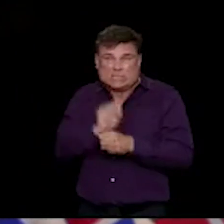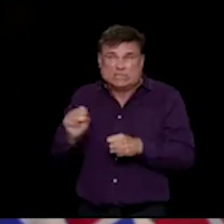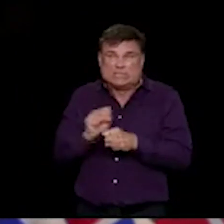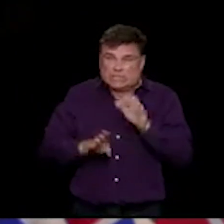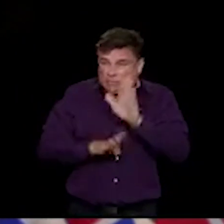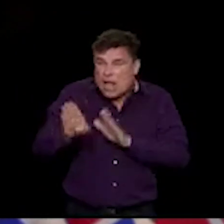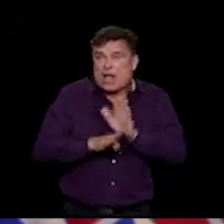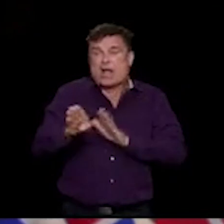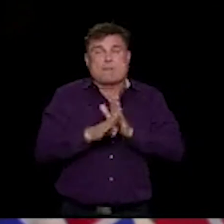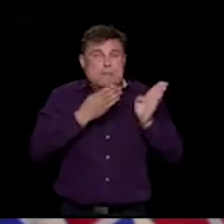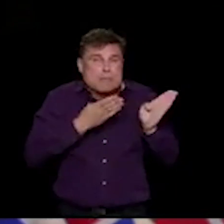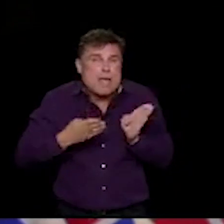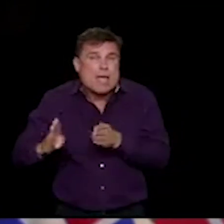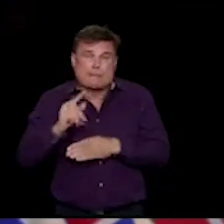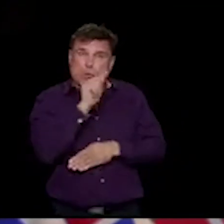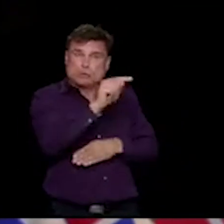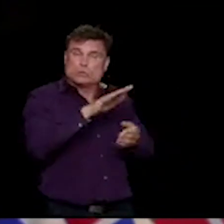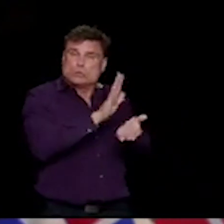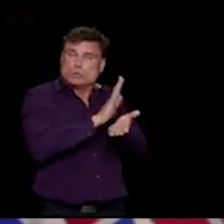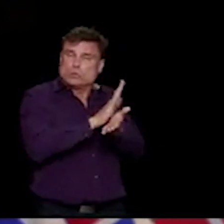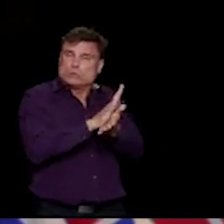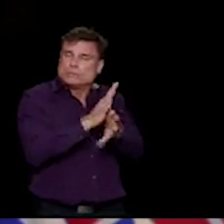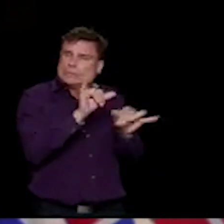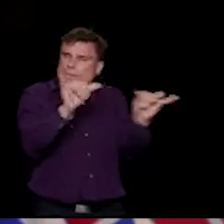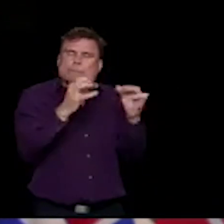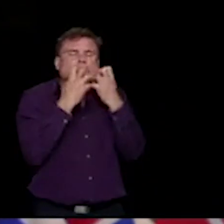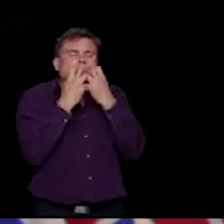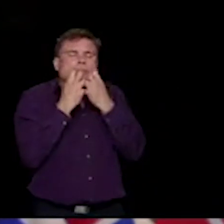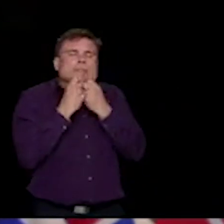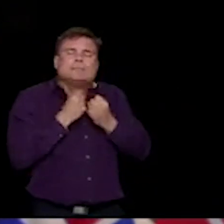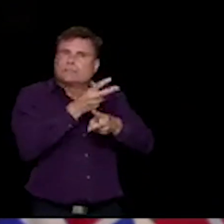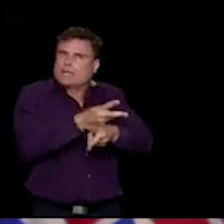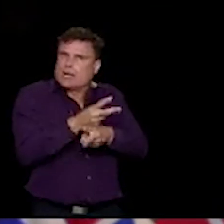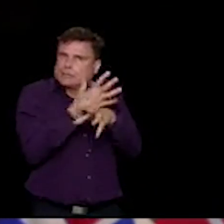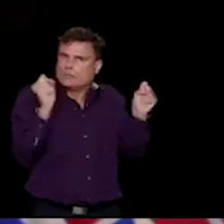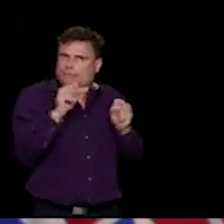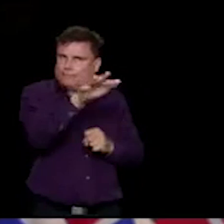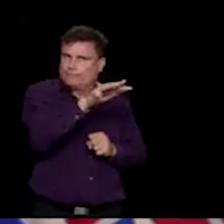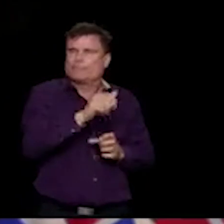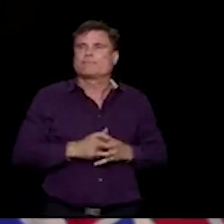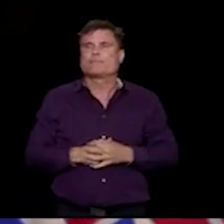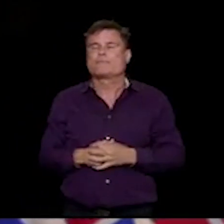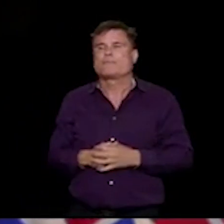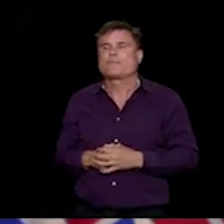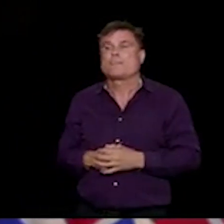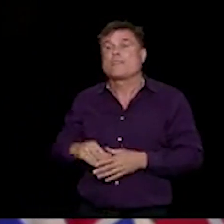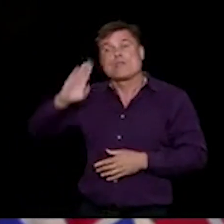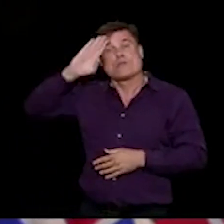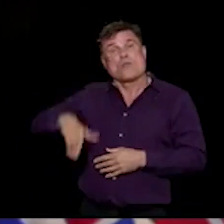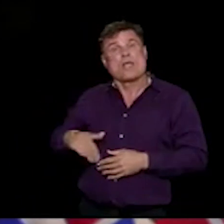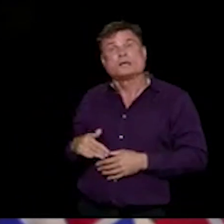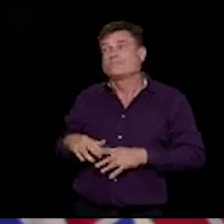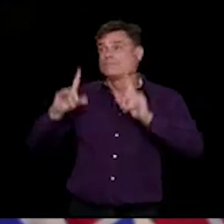say, and this was a point that was made by one of the people yesterday, is that we have always had risks in our school. There is